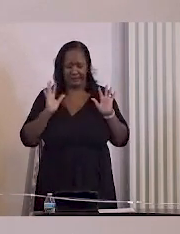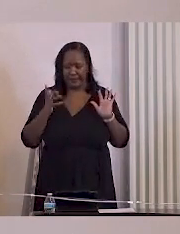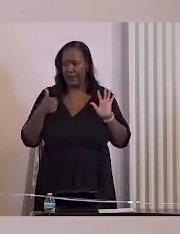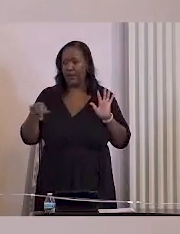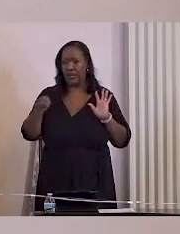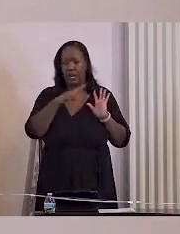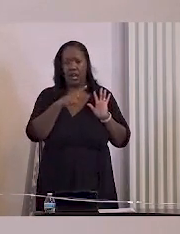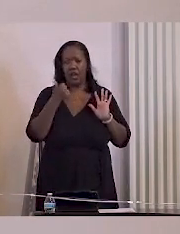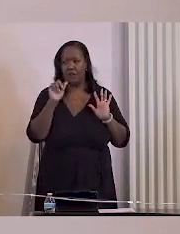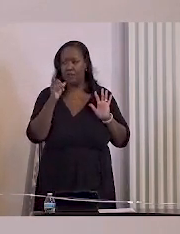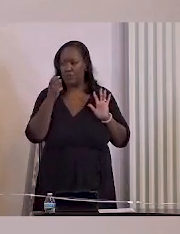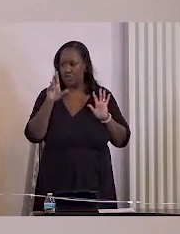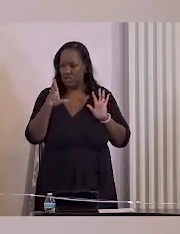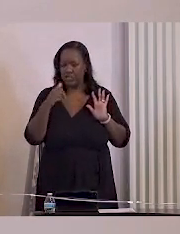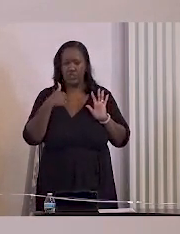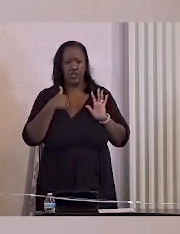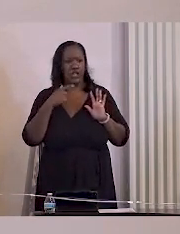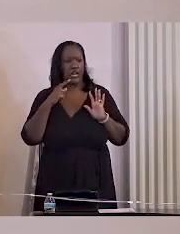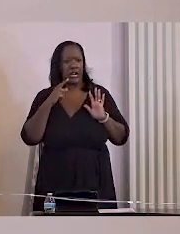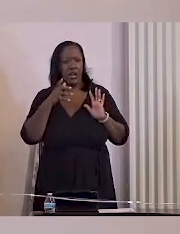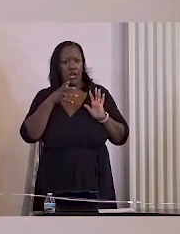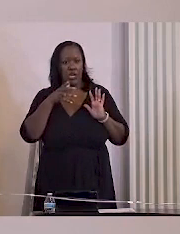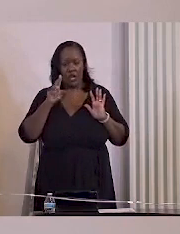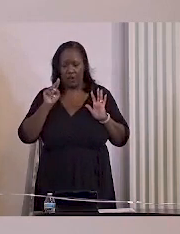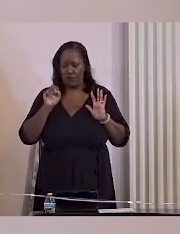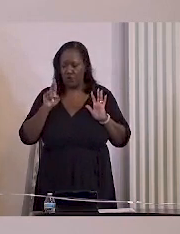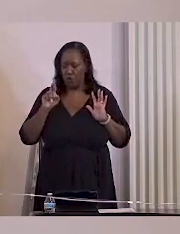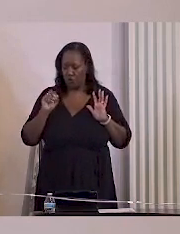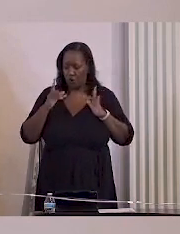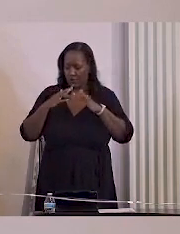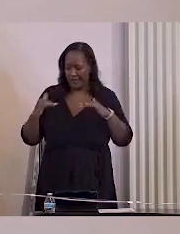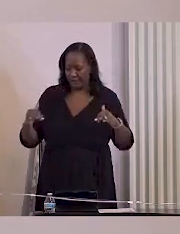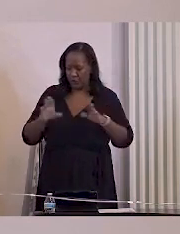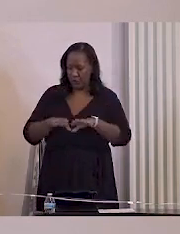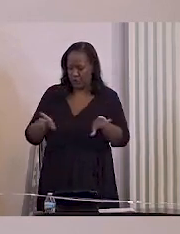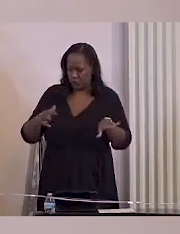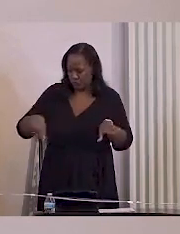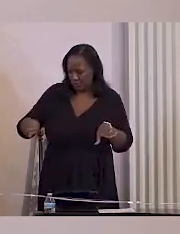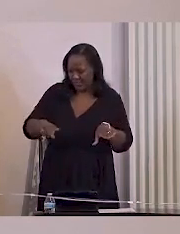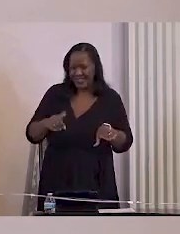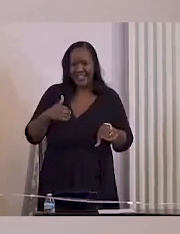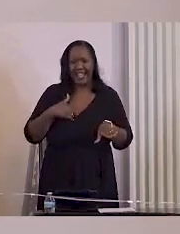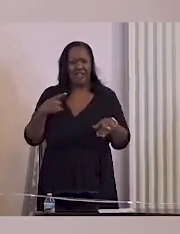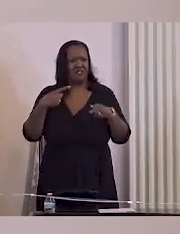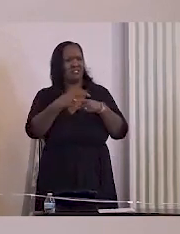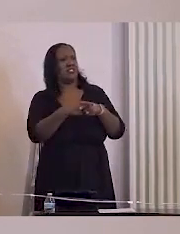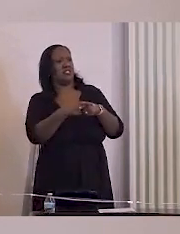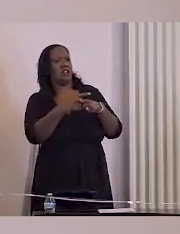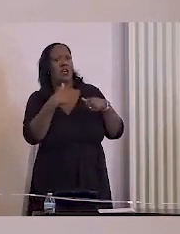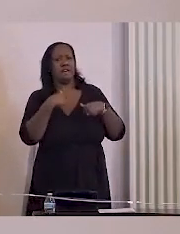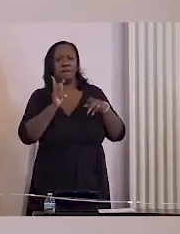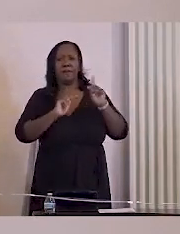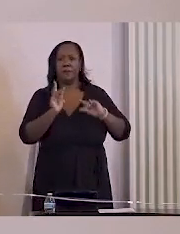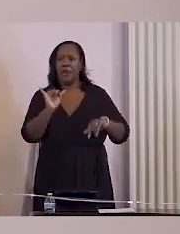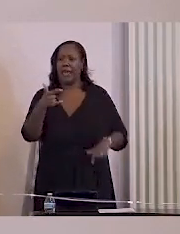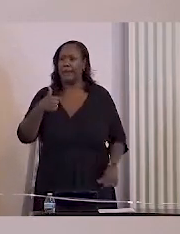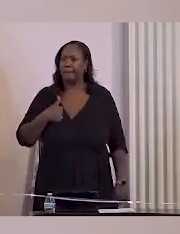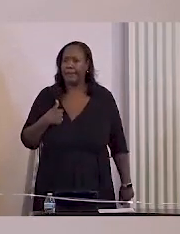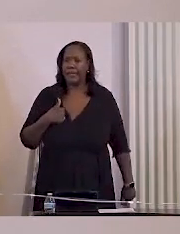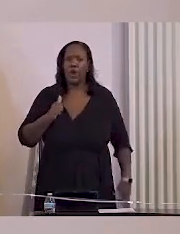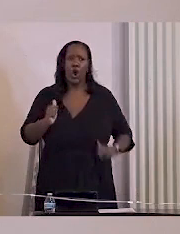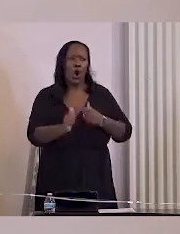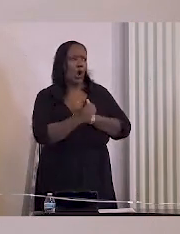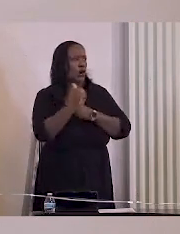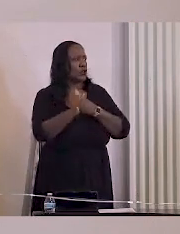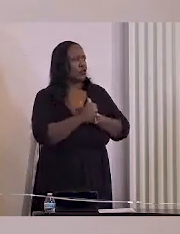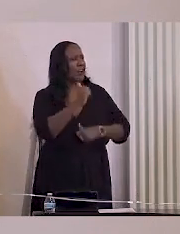gender expansive and neurodiverse children, sitting at the intersection of the ways in which people like me are